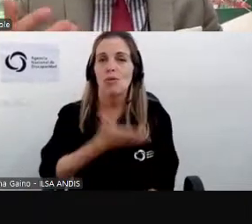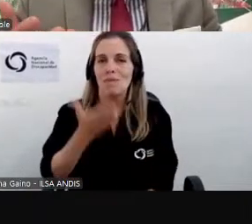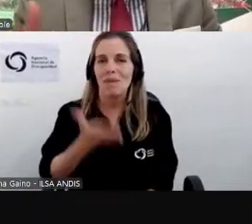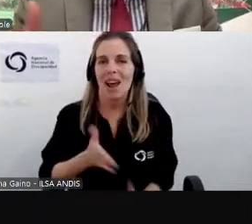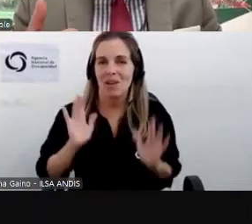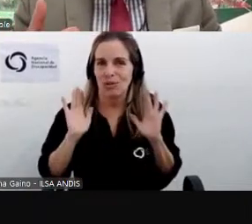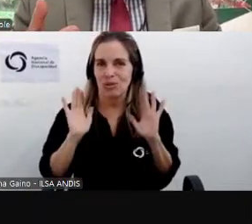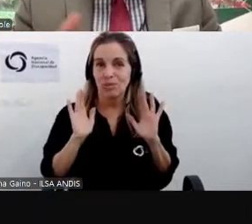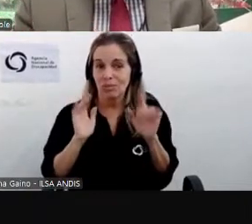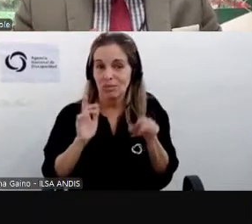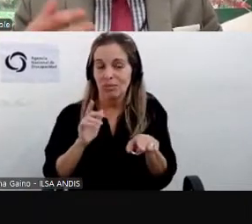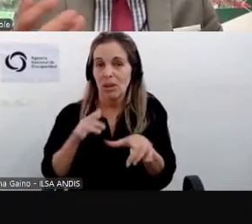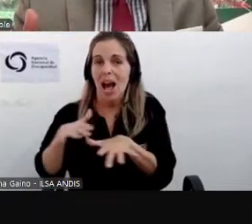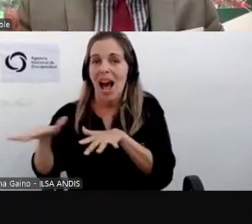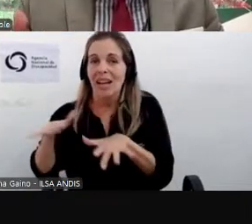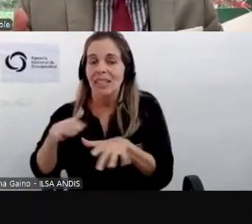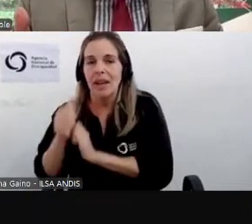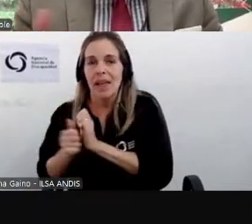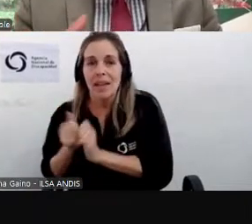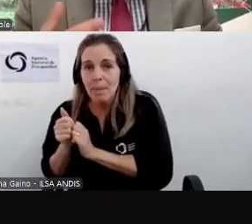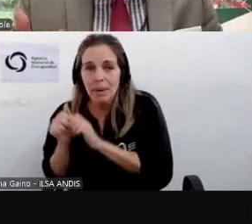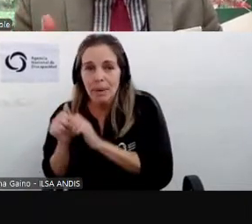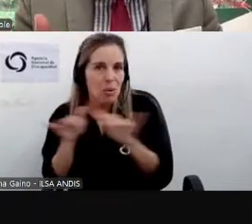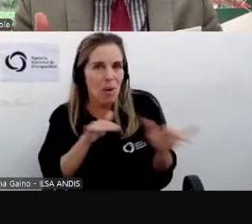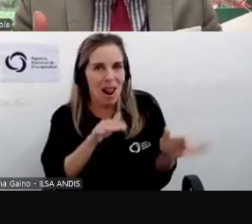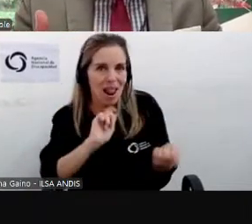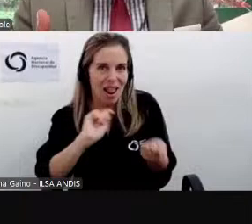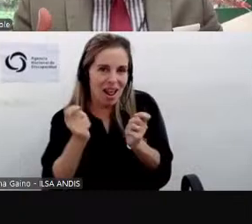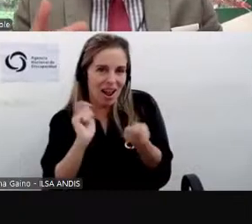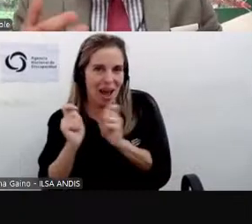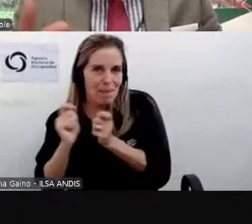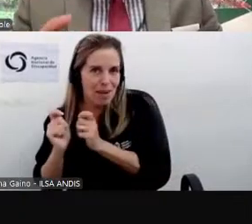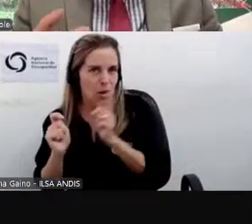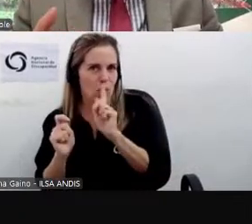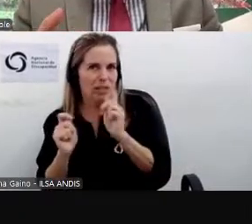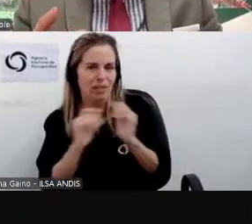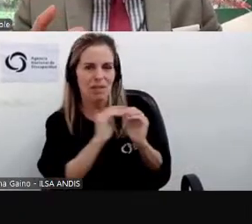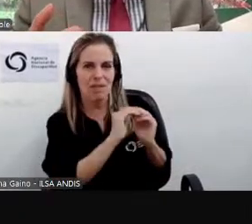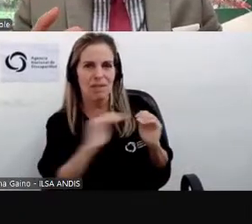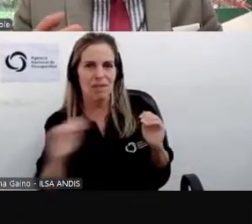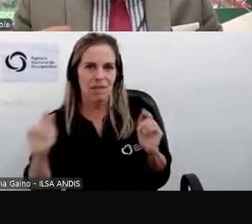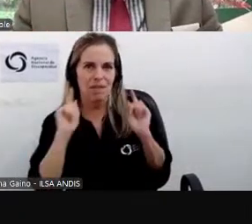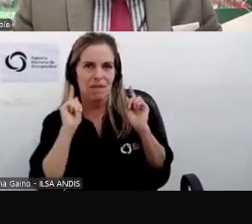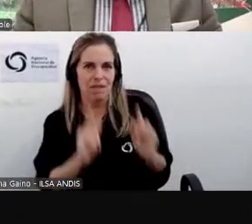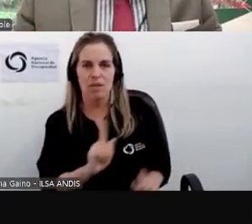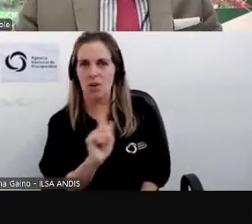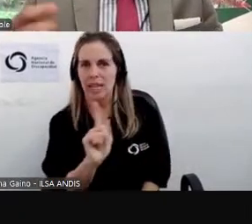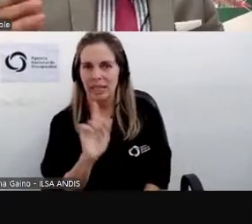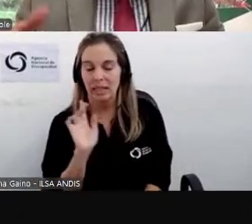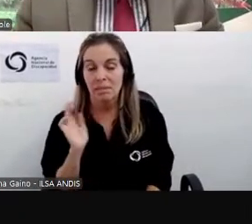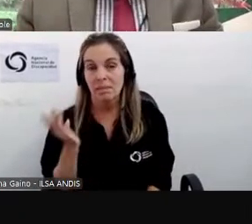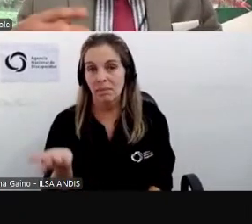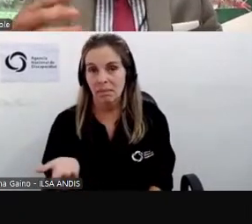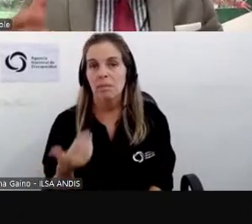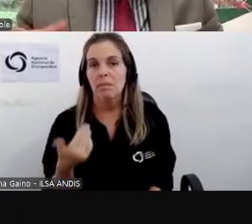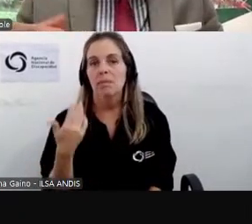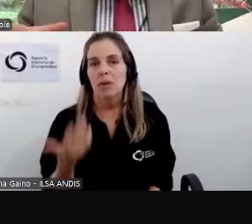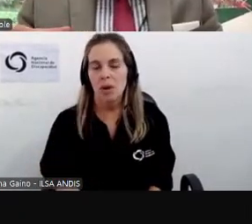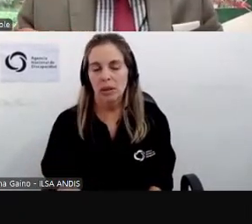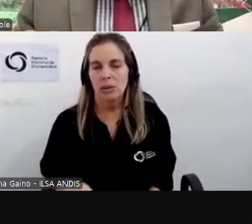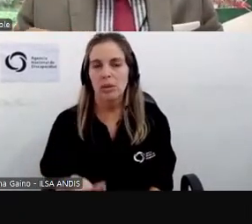rights and the relationship with business activities are changing by nature. Therefore,